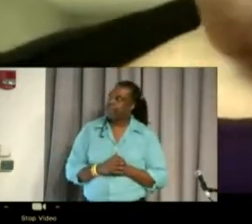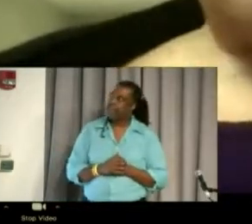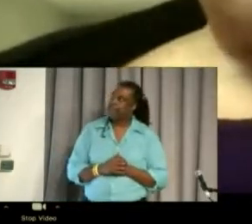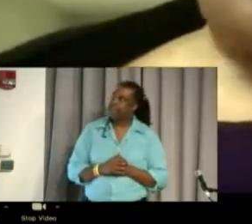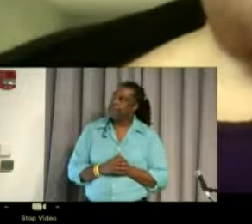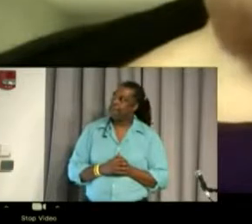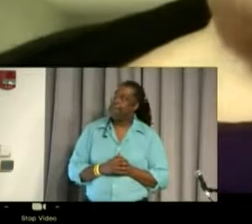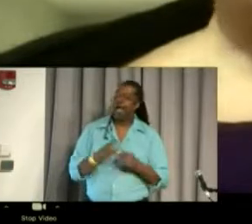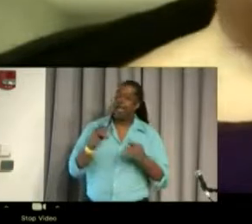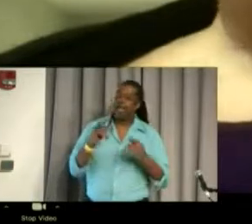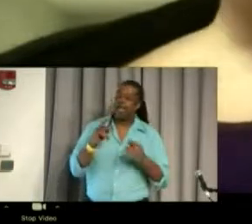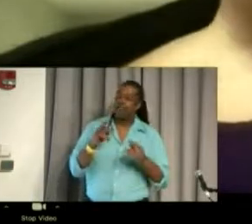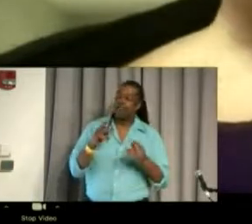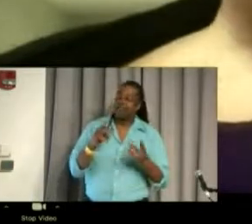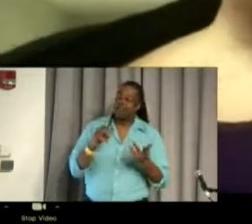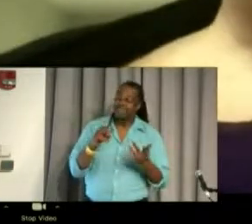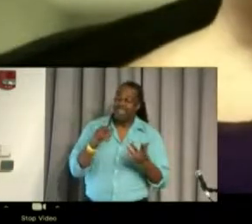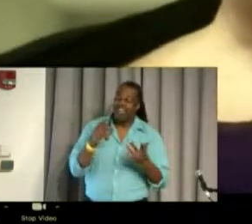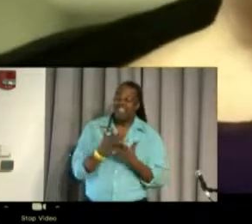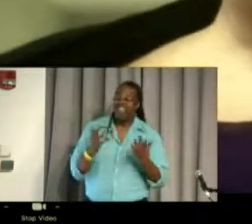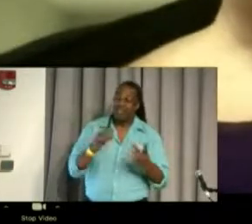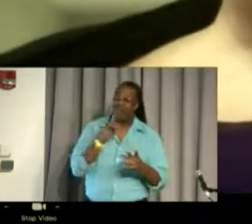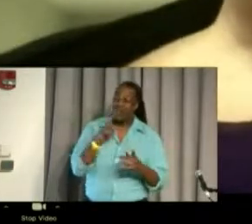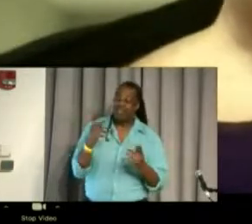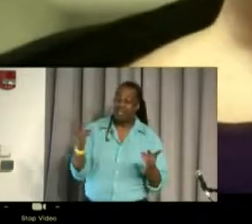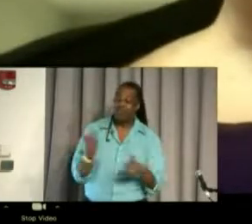things are worse, not least